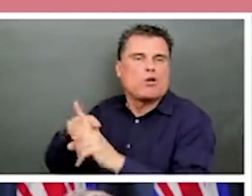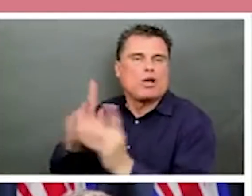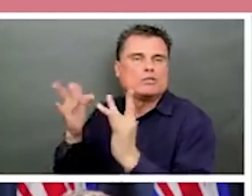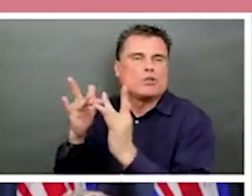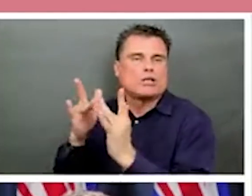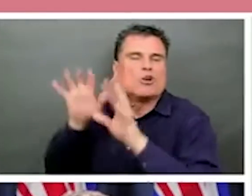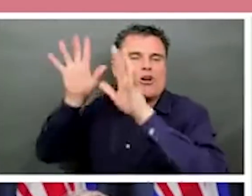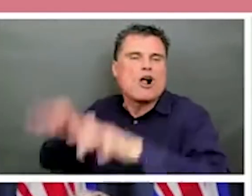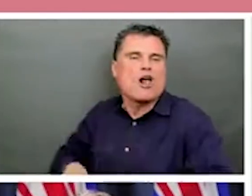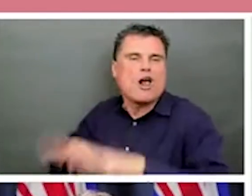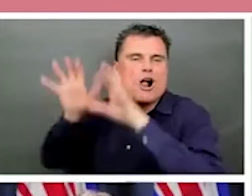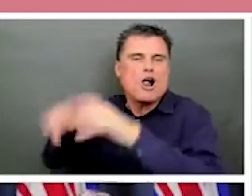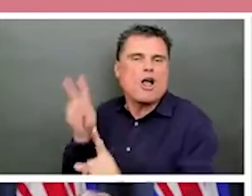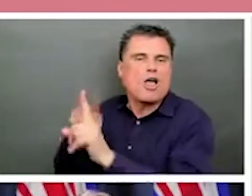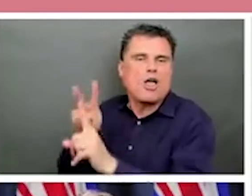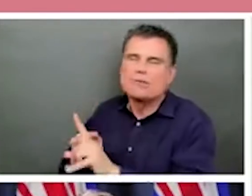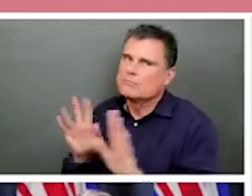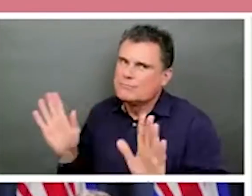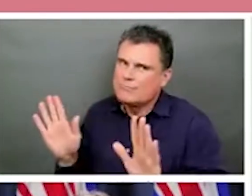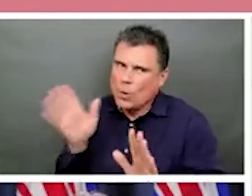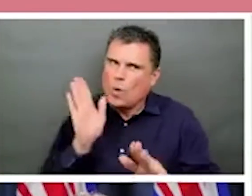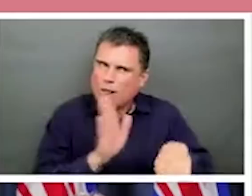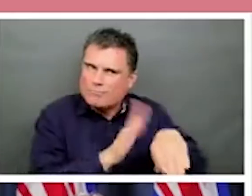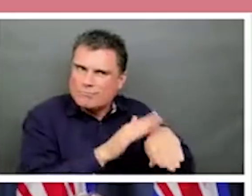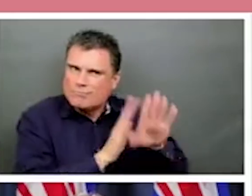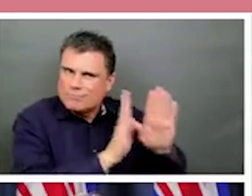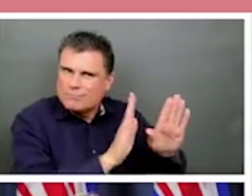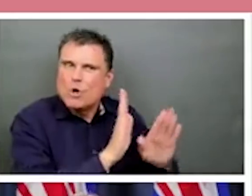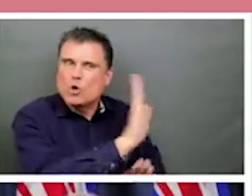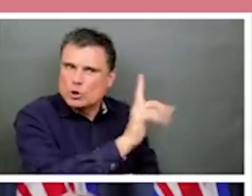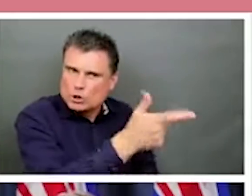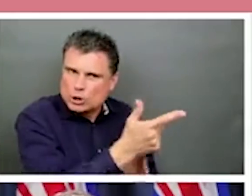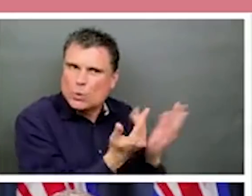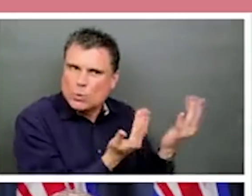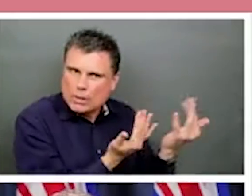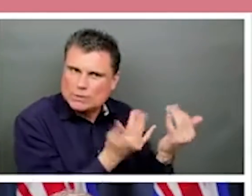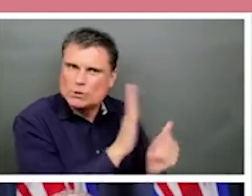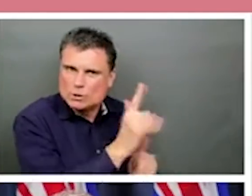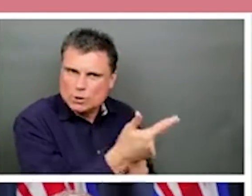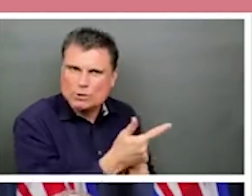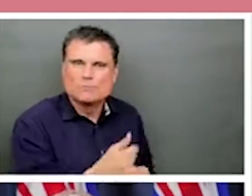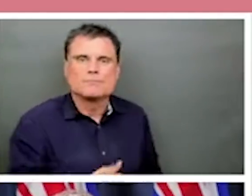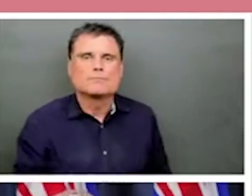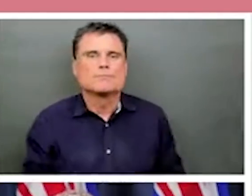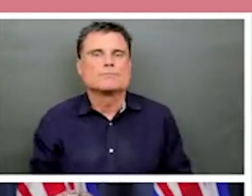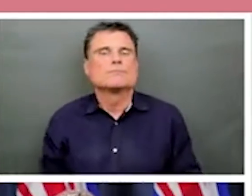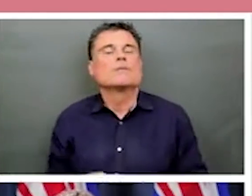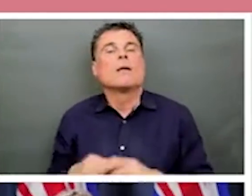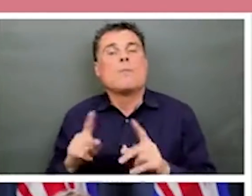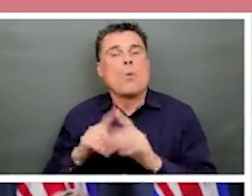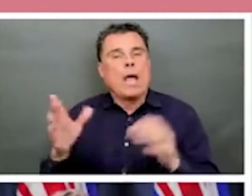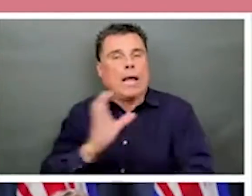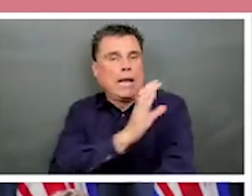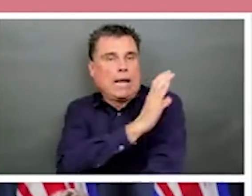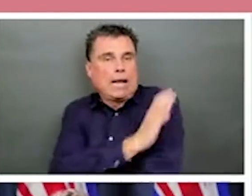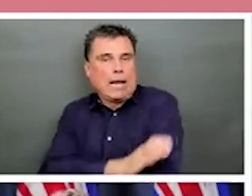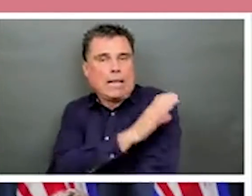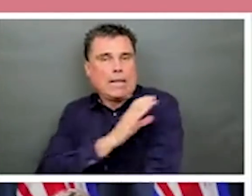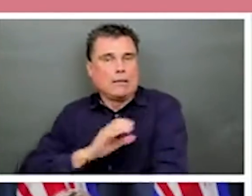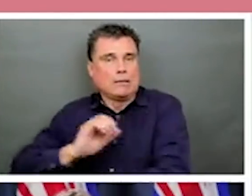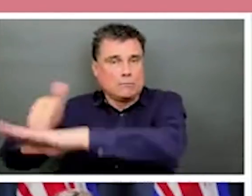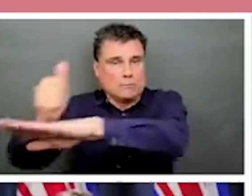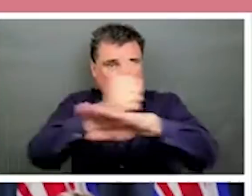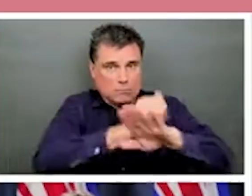our clinics and tracking all the different work processes in the clinic. And finally, it will be a remarkable tool for reporting